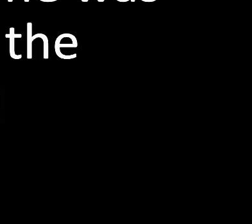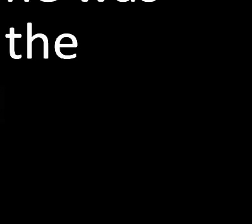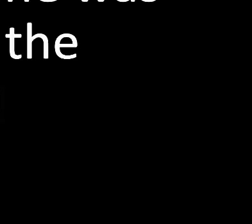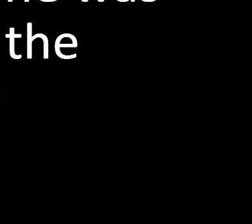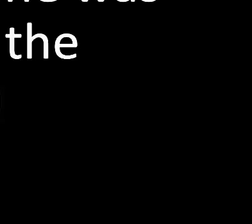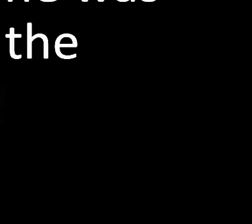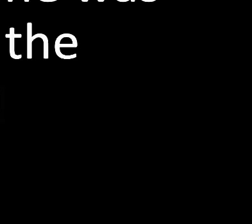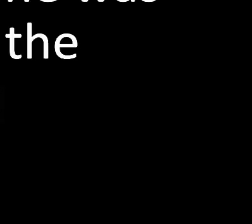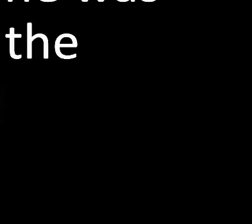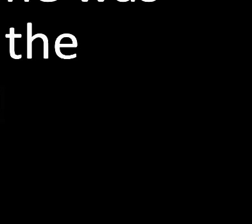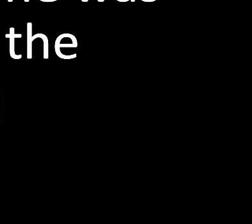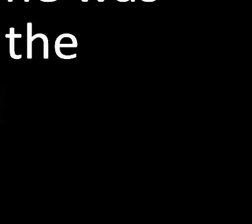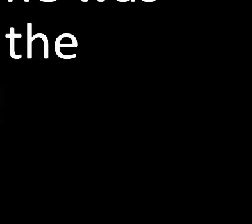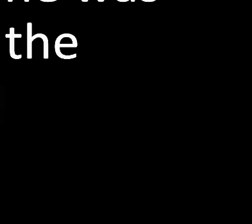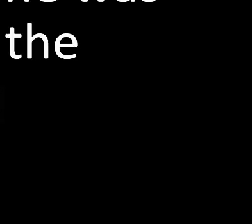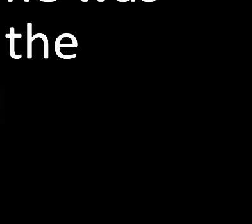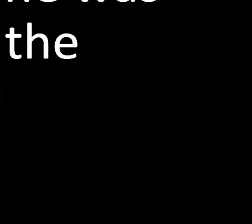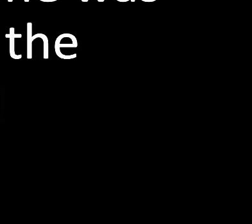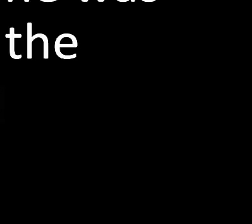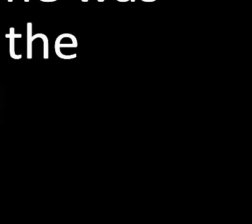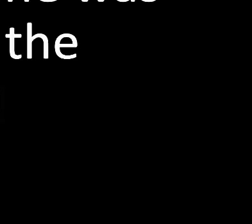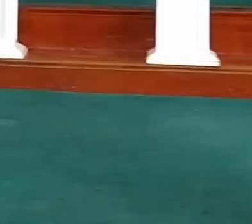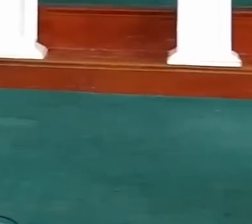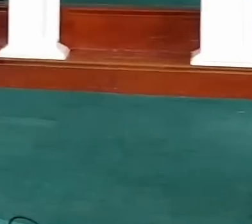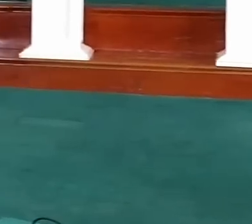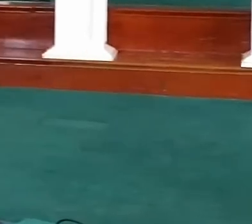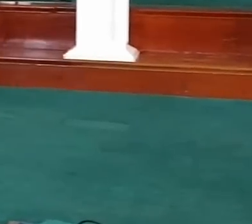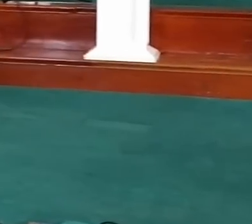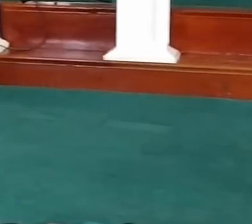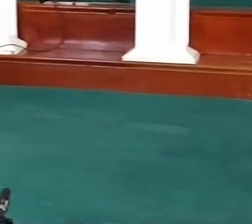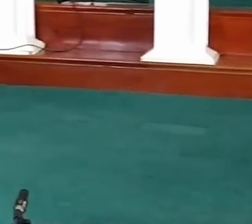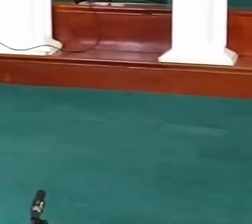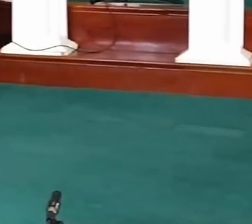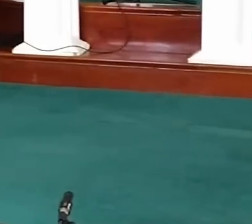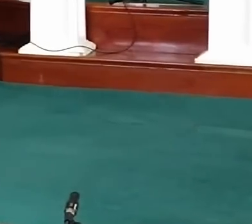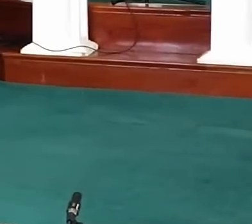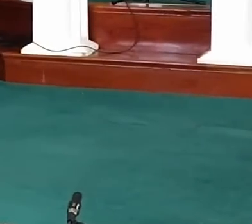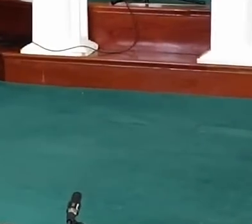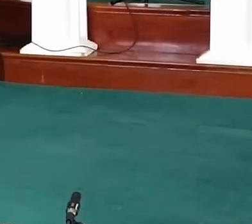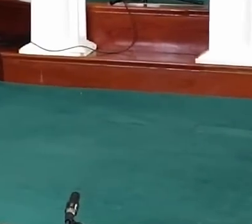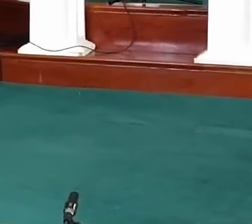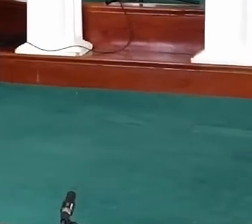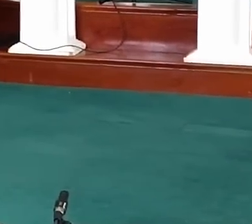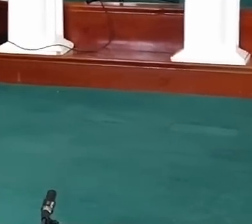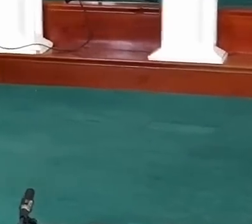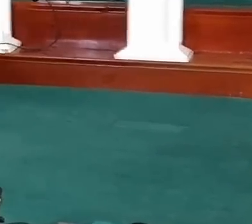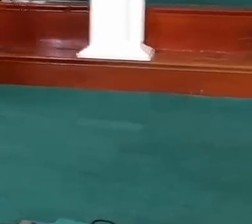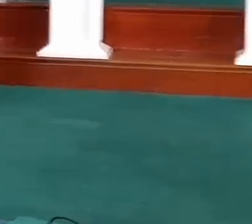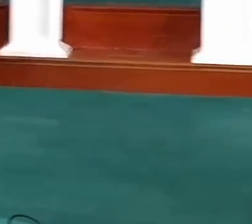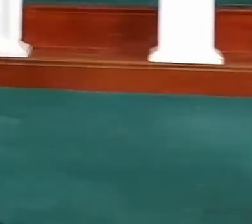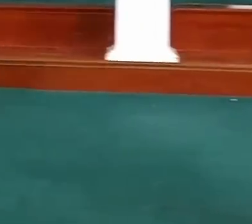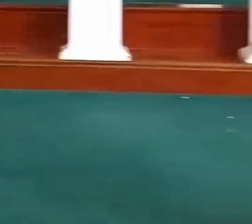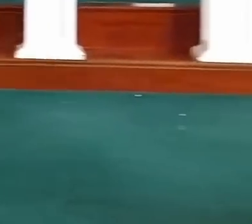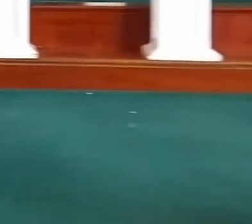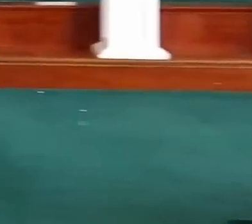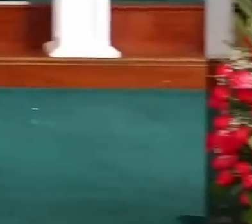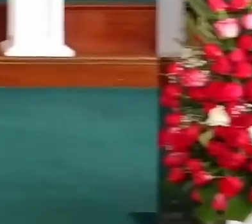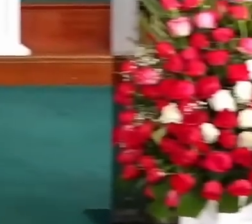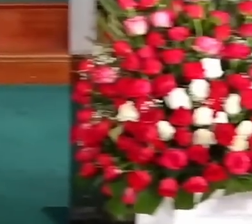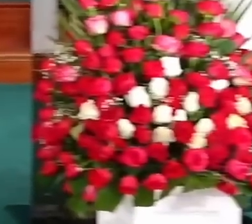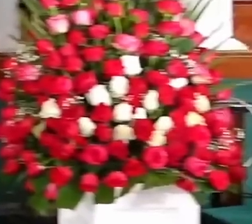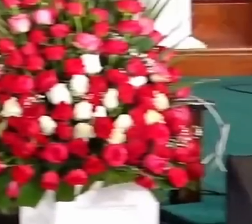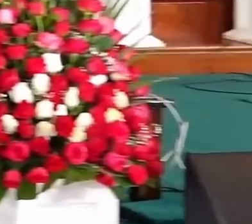Serious. So there's a dilemma in heaven. Nobody can open the scroll, because there is